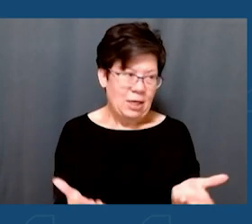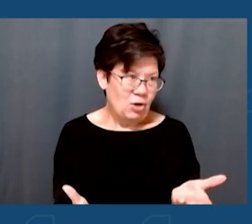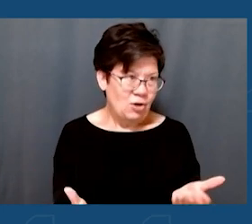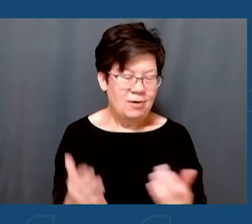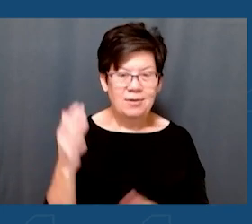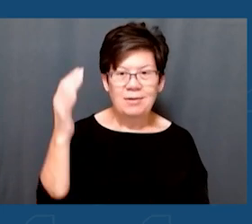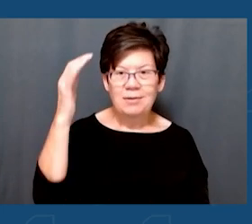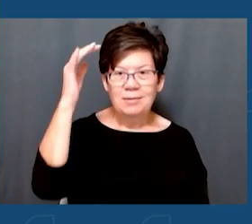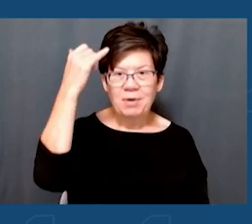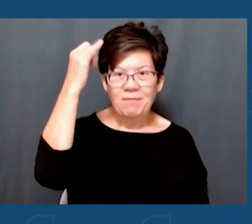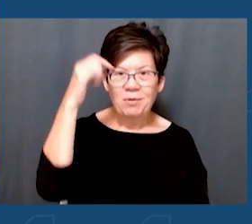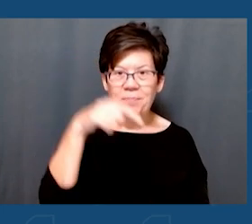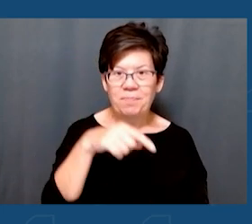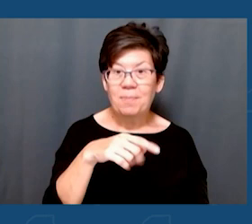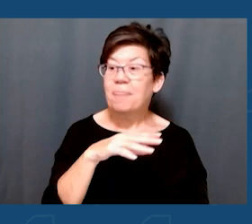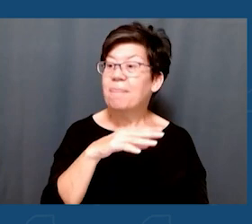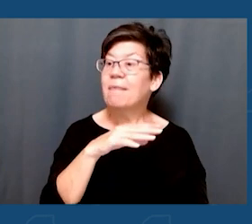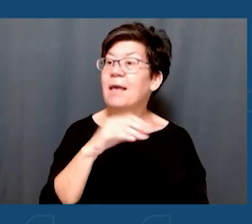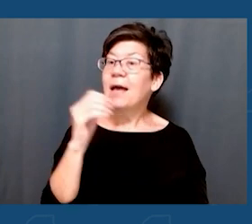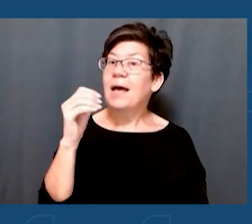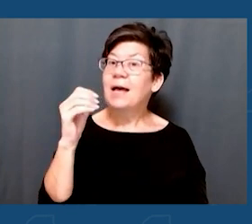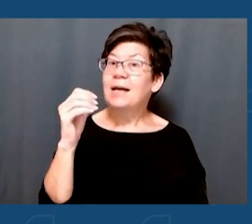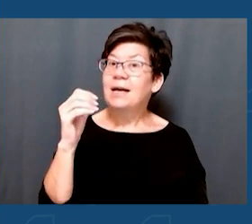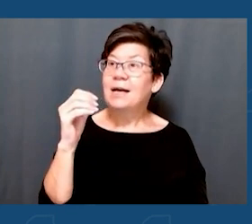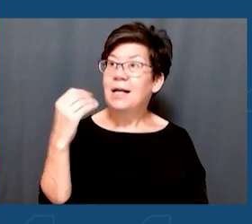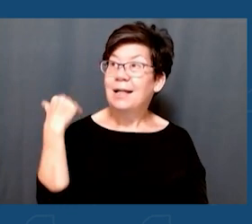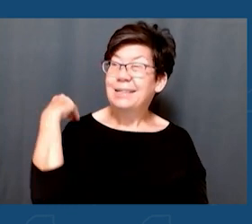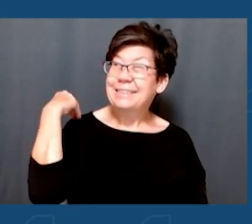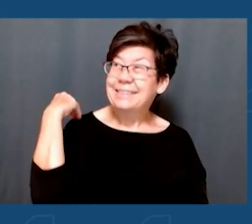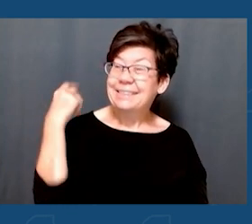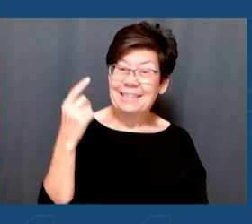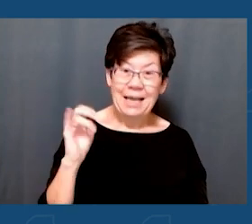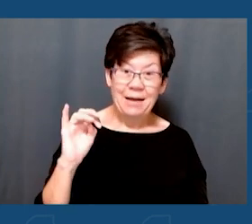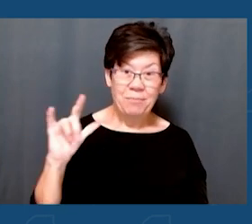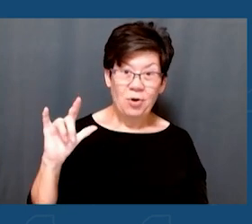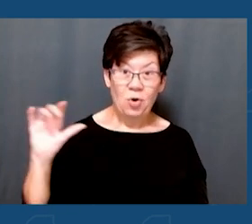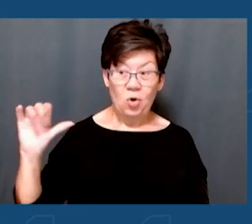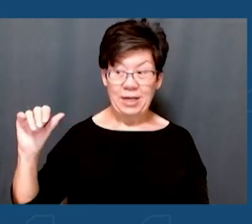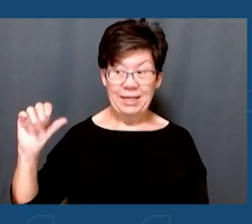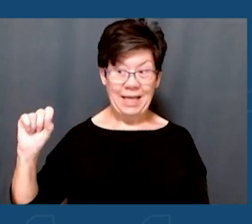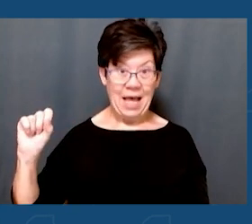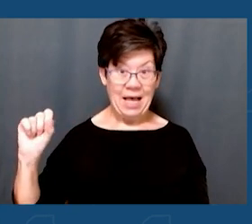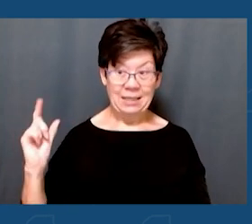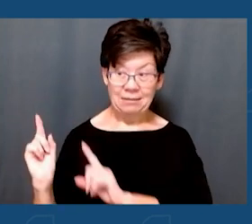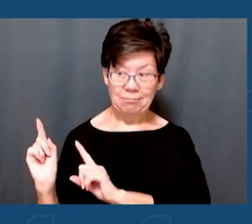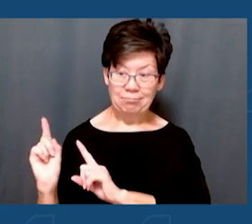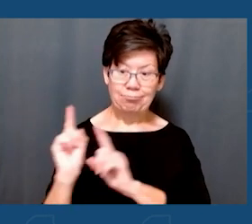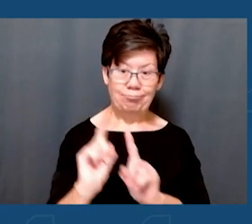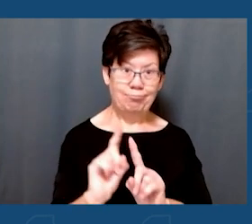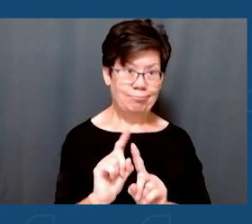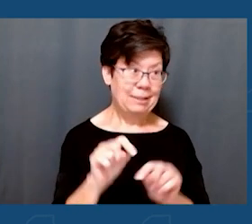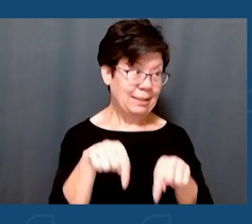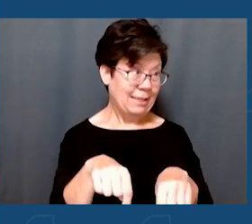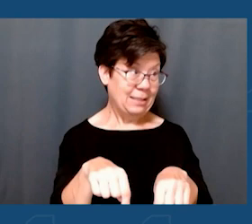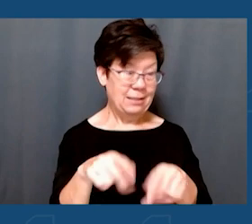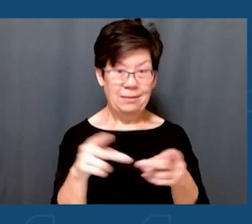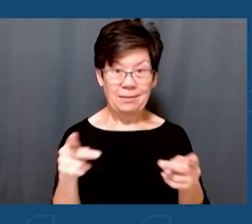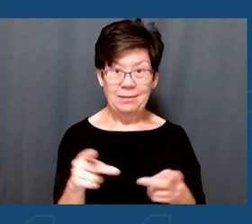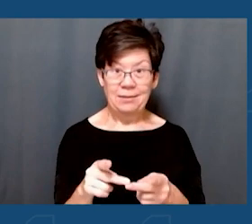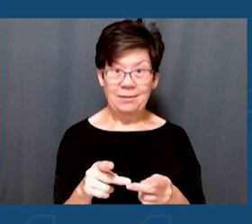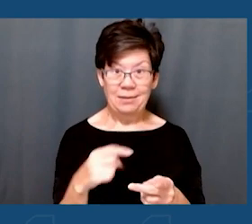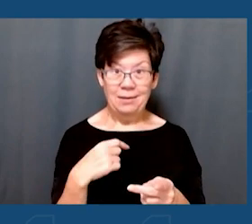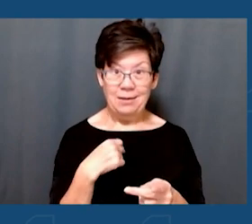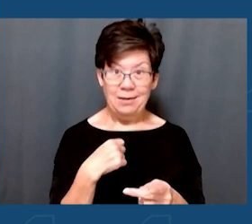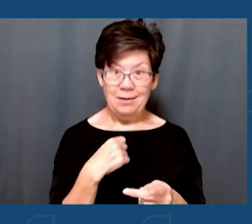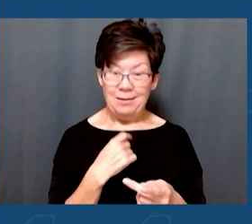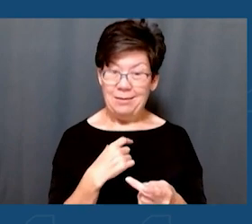And following that up last April, when Kaz brought me to this site, I earned my pin then,